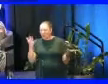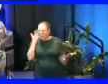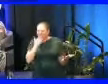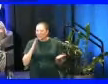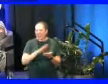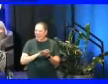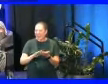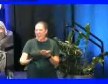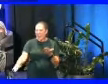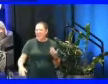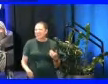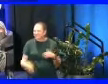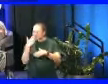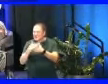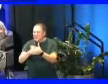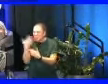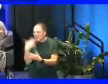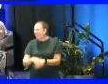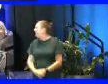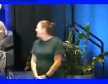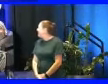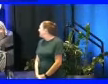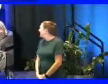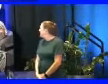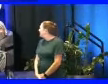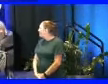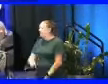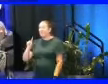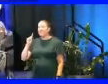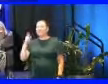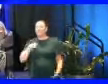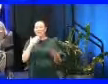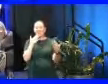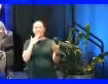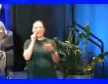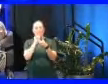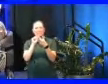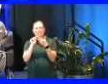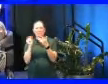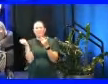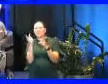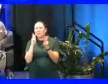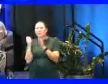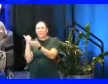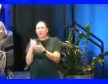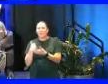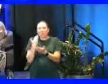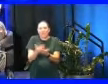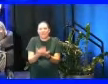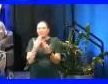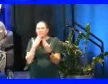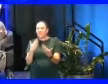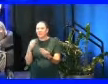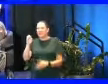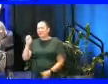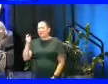today. Good morning, Grand Rising. First, I'd just like to thank some people for getting me here. I'd like to thank Miss